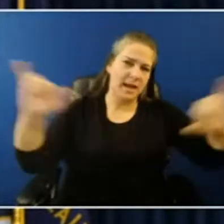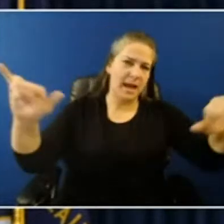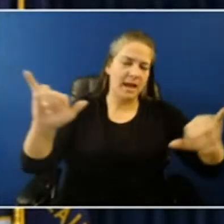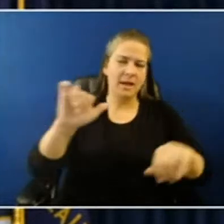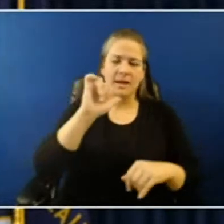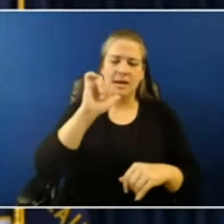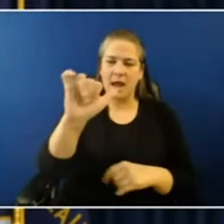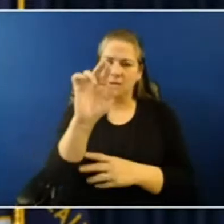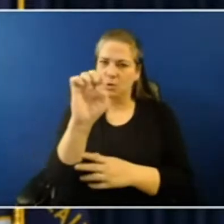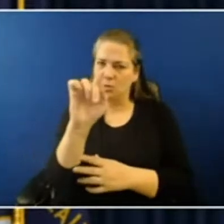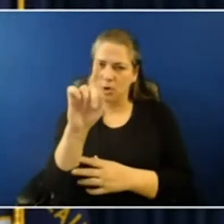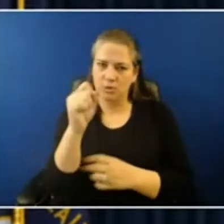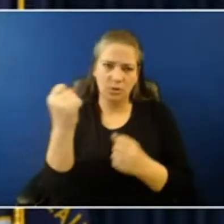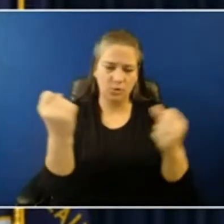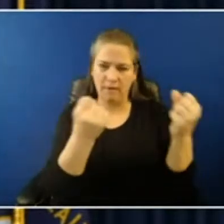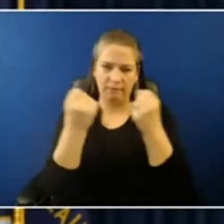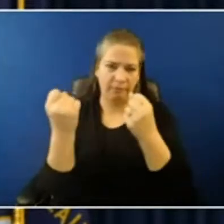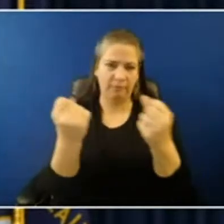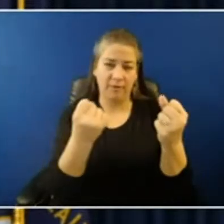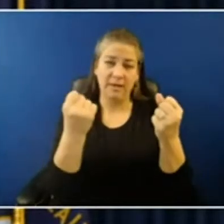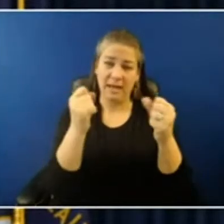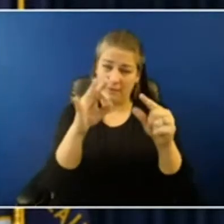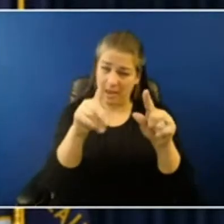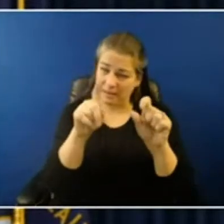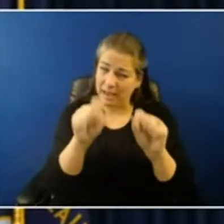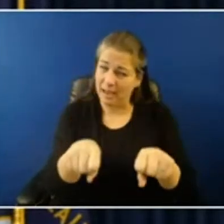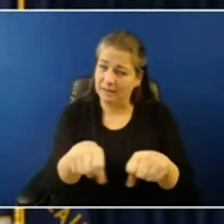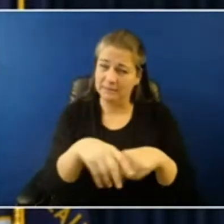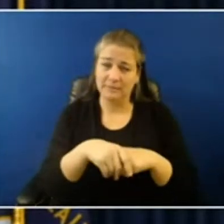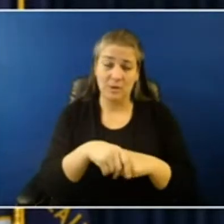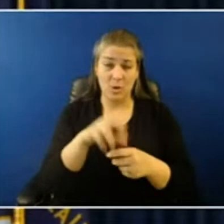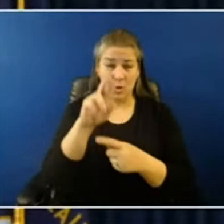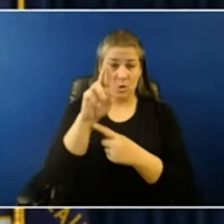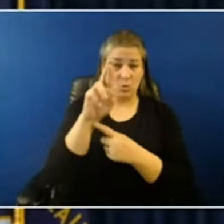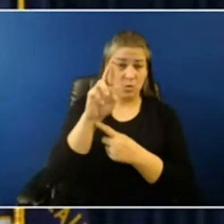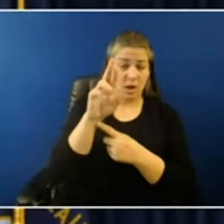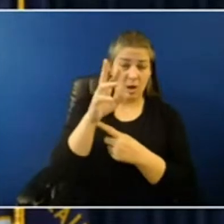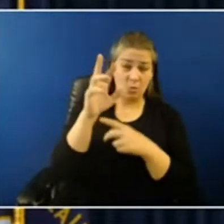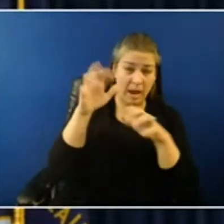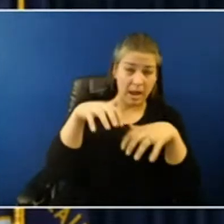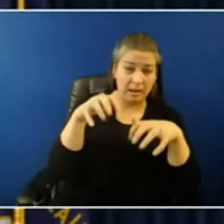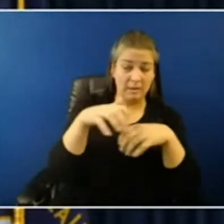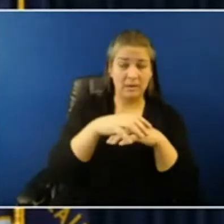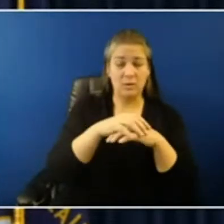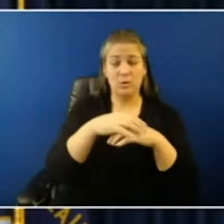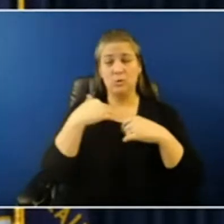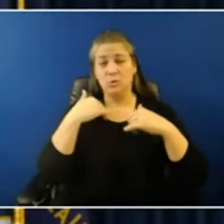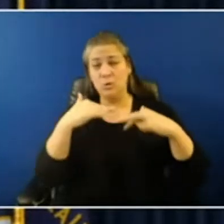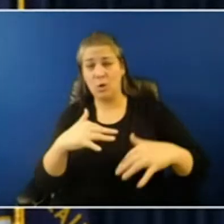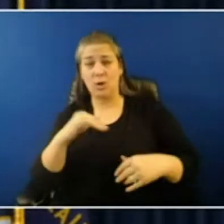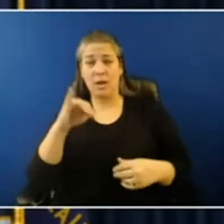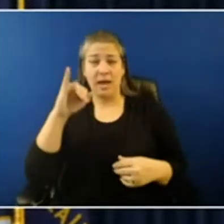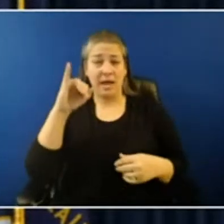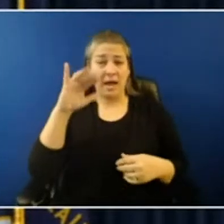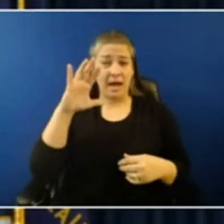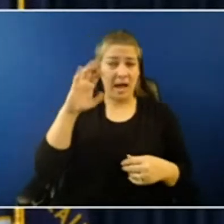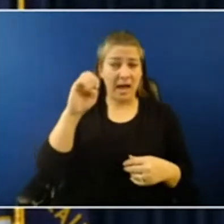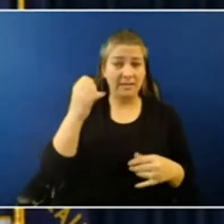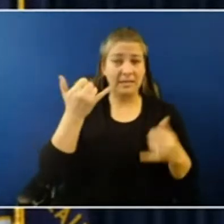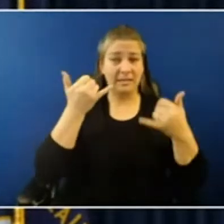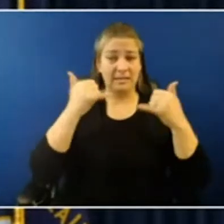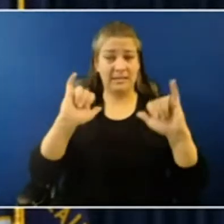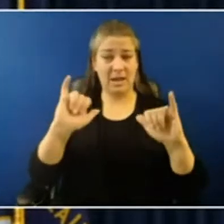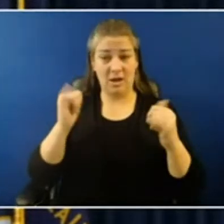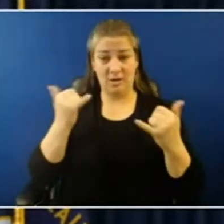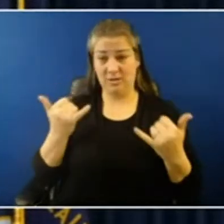possible, as rain, snow, and ice continue through this evening and then through Friday